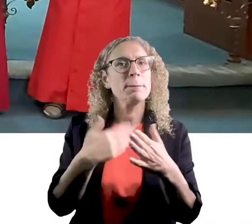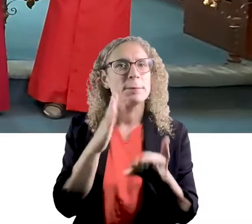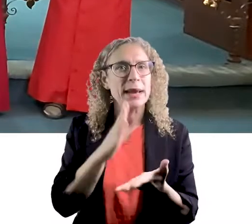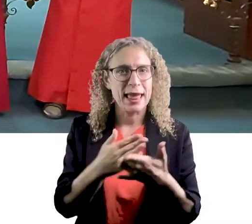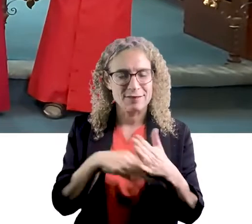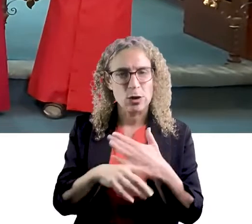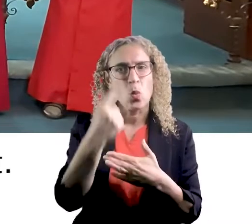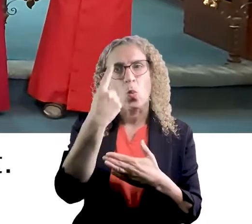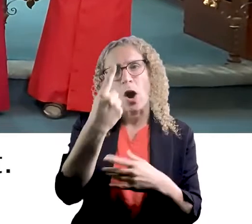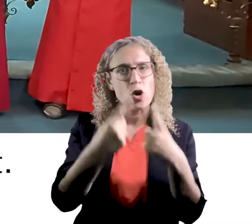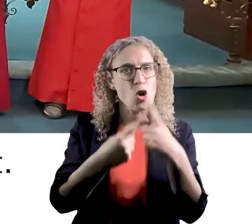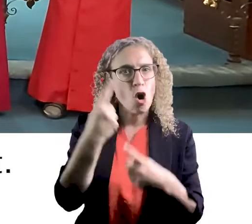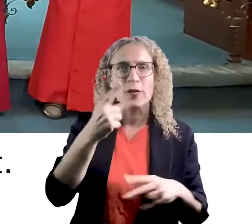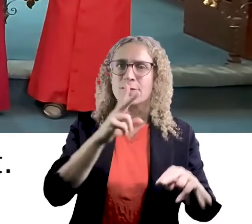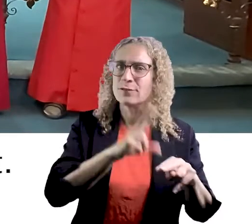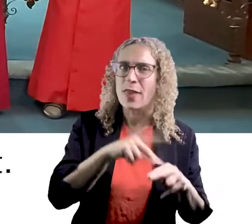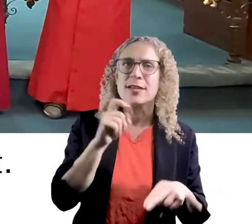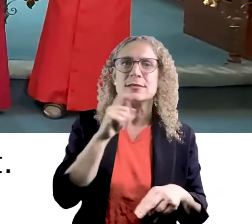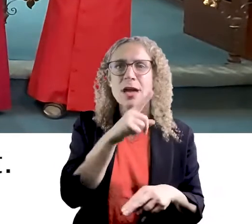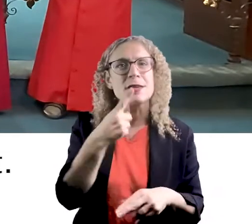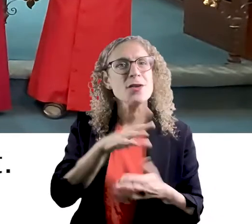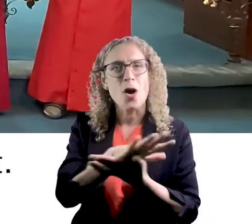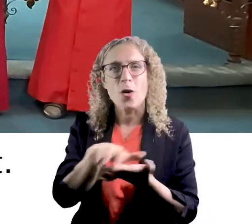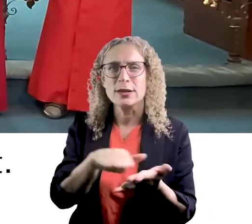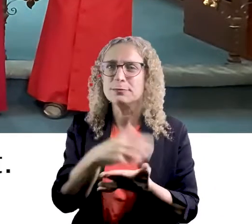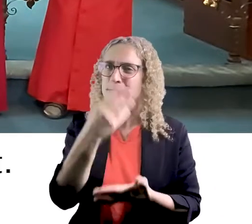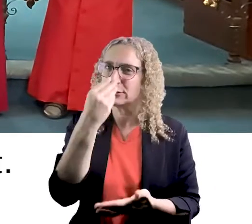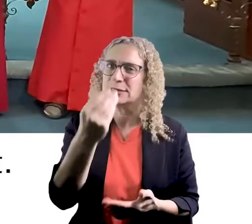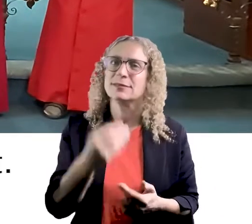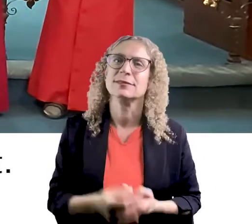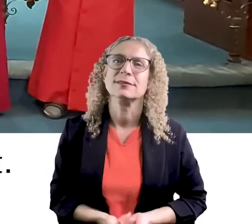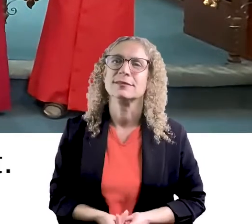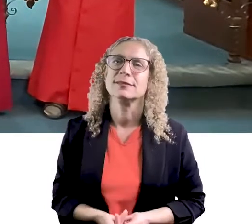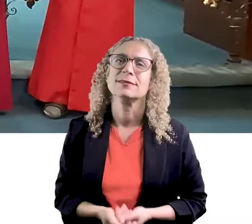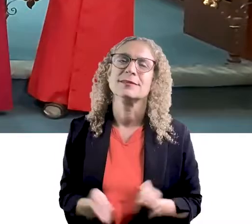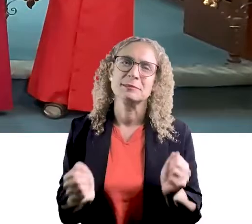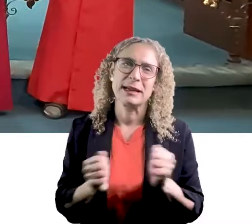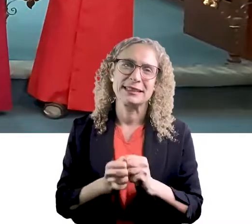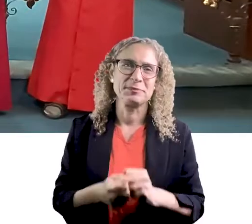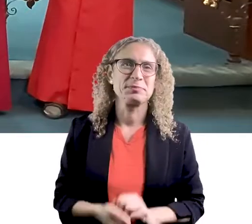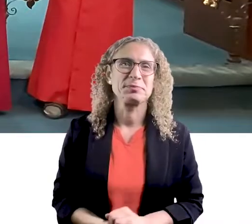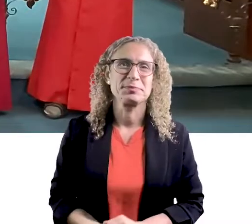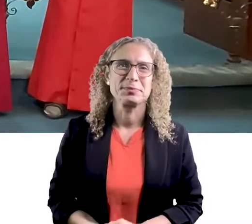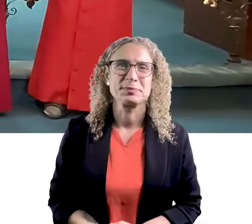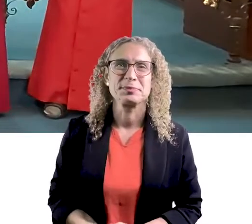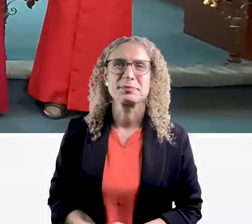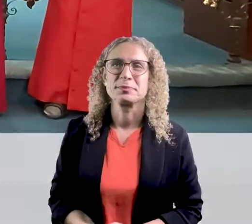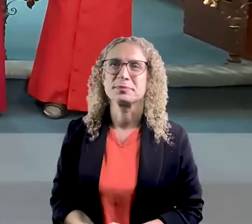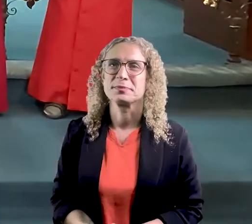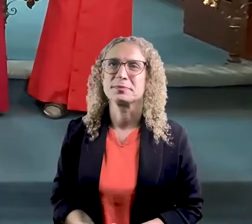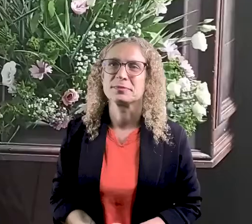believe in one God, Father, Son, and Holy Spirit. Amen.